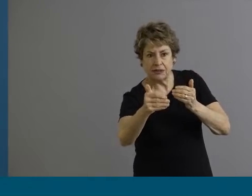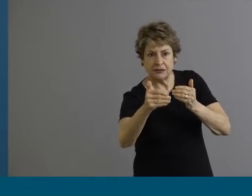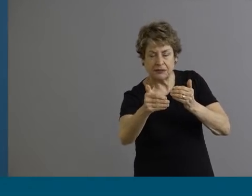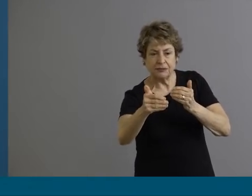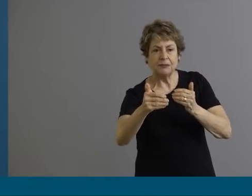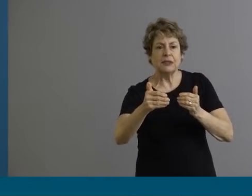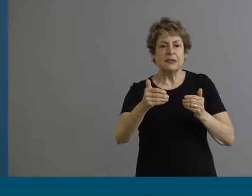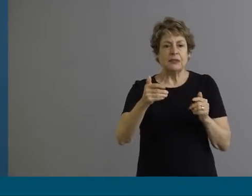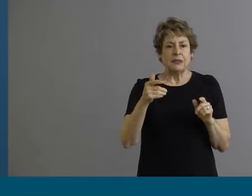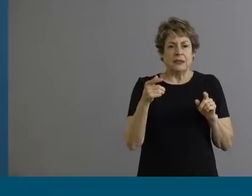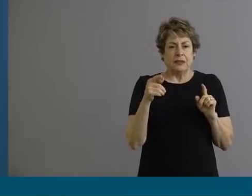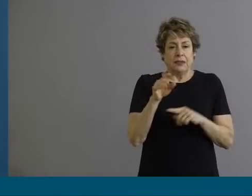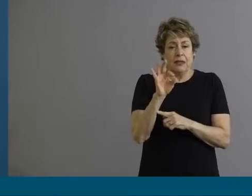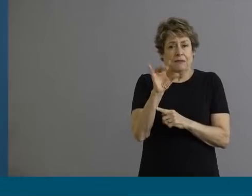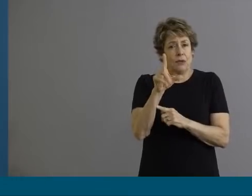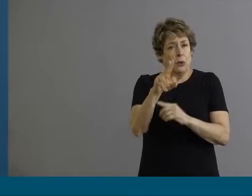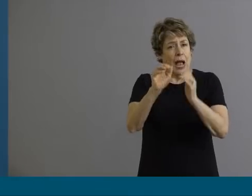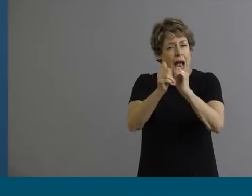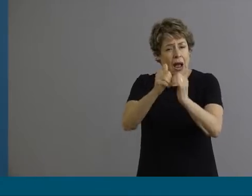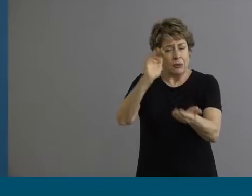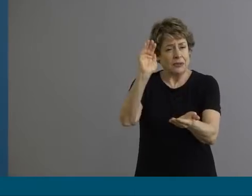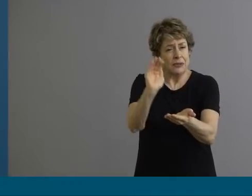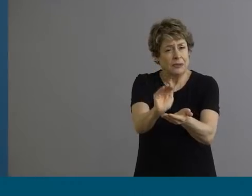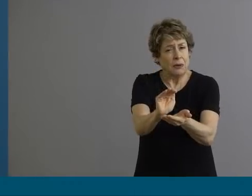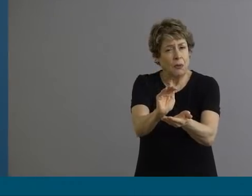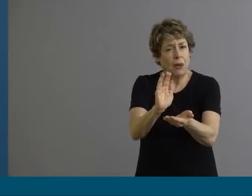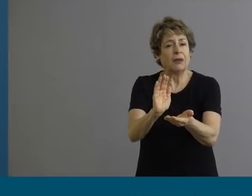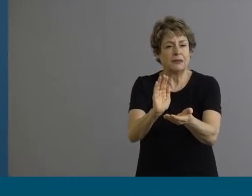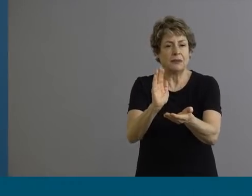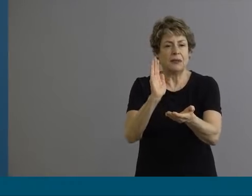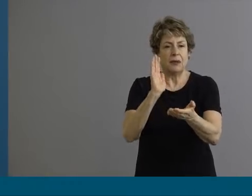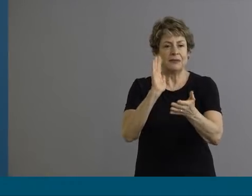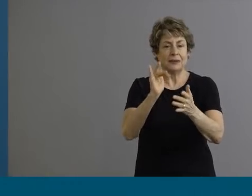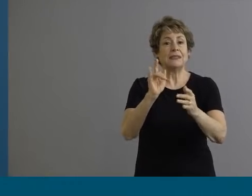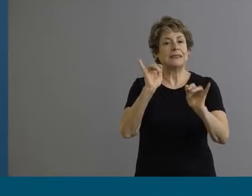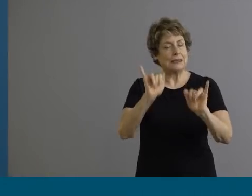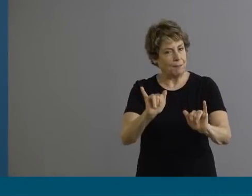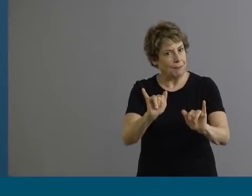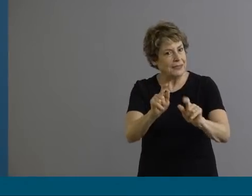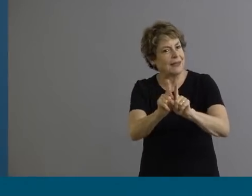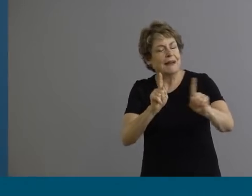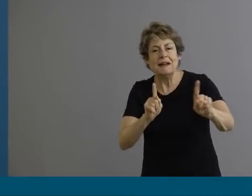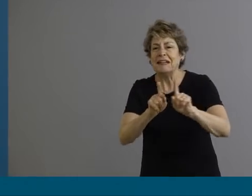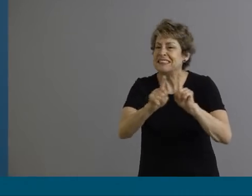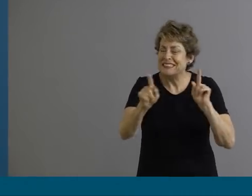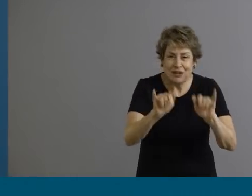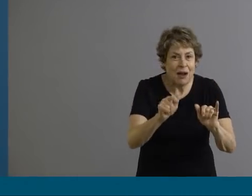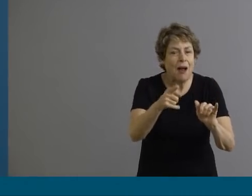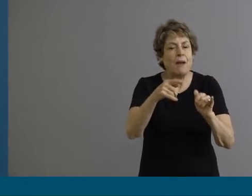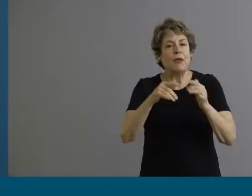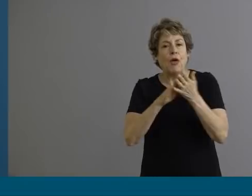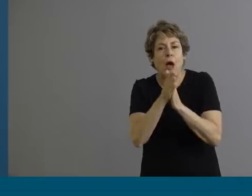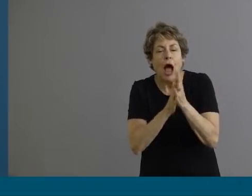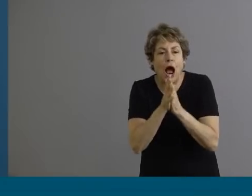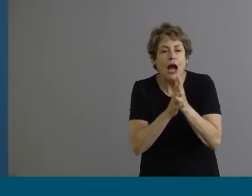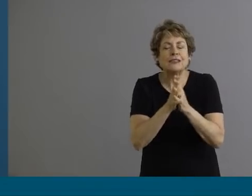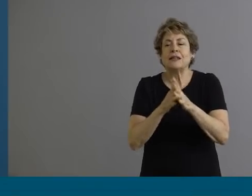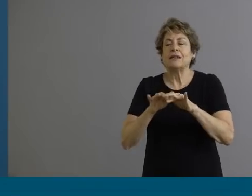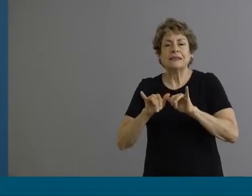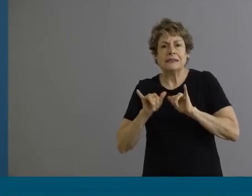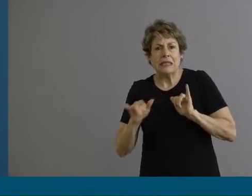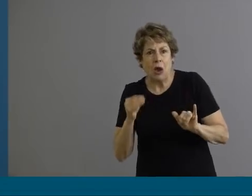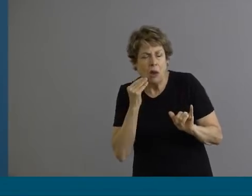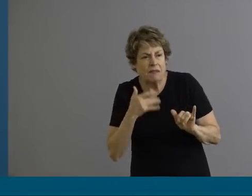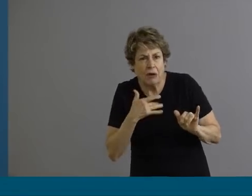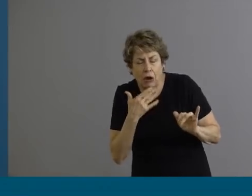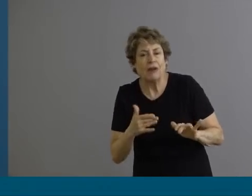physical distancing, washing your hands. And when you can stay home, stay home. And of course, at this time, and